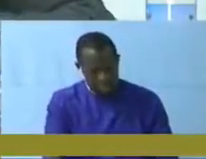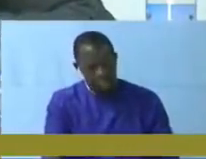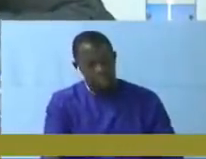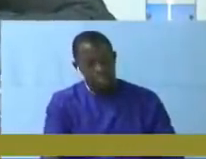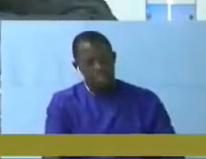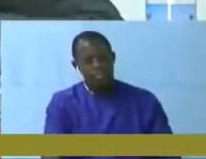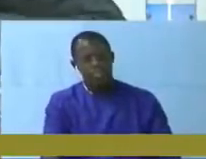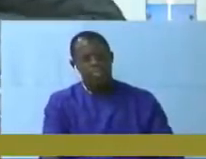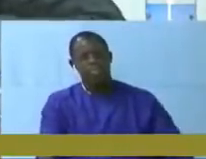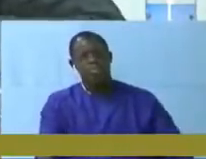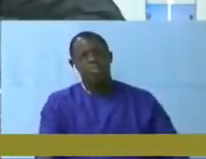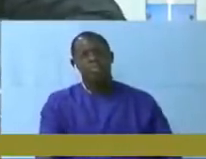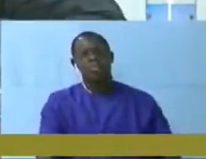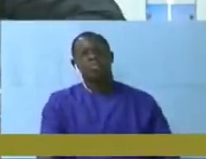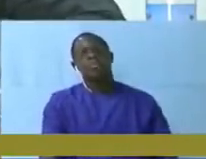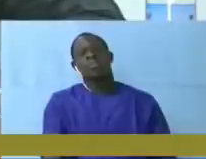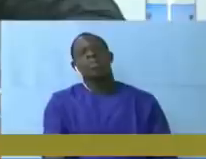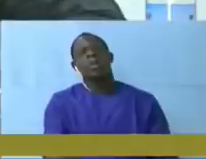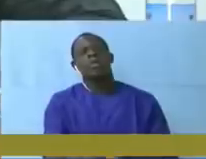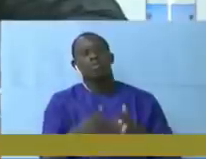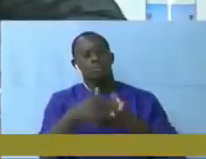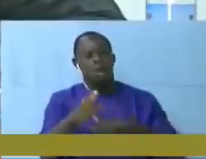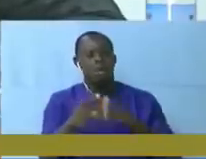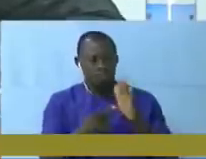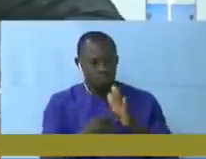the Constitution is saying,